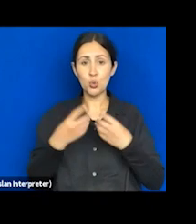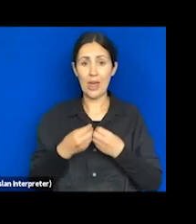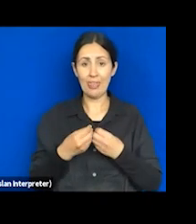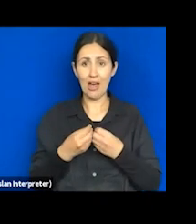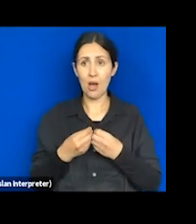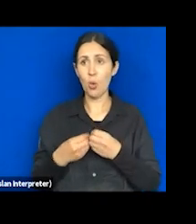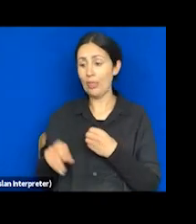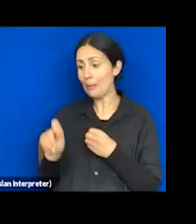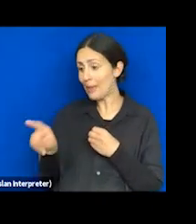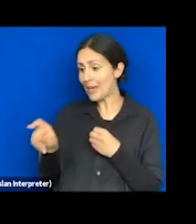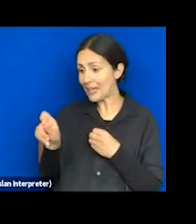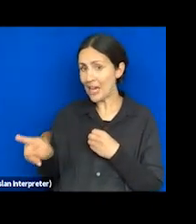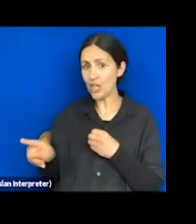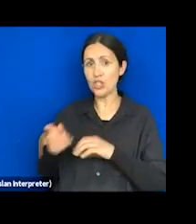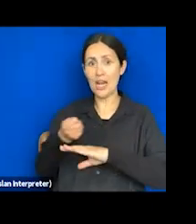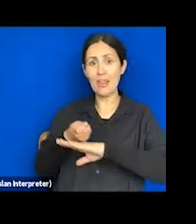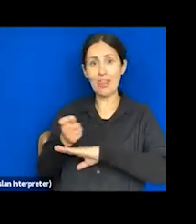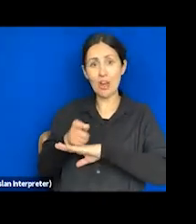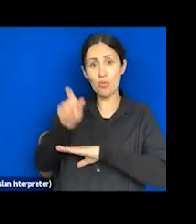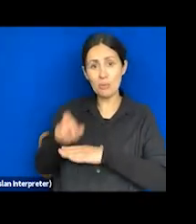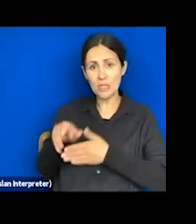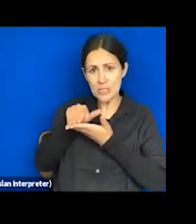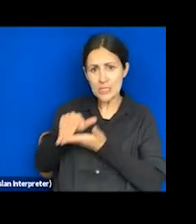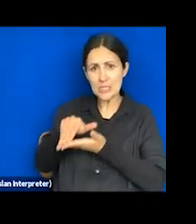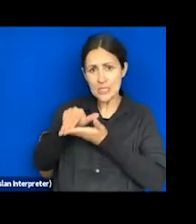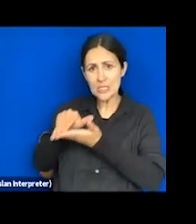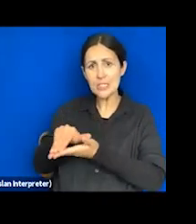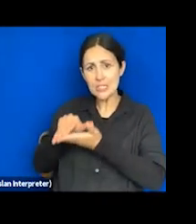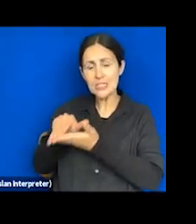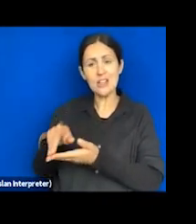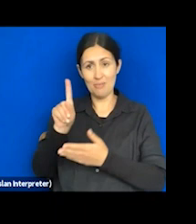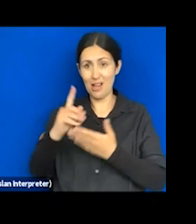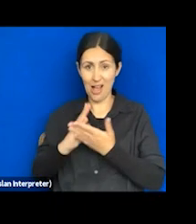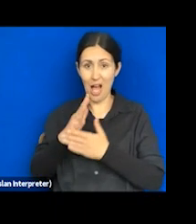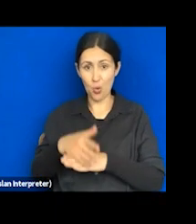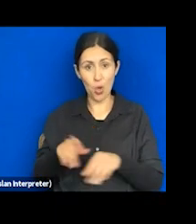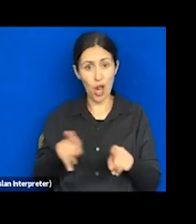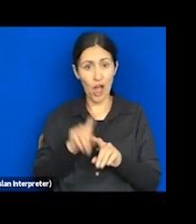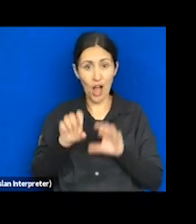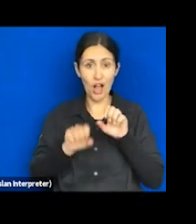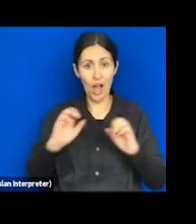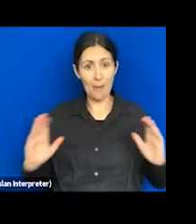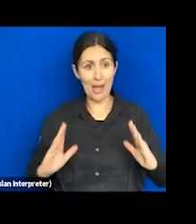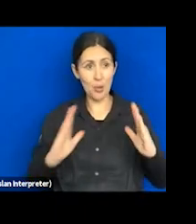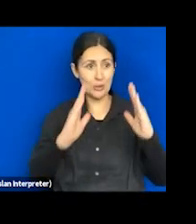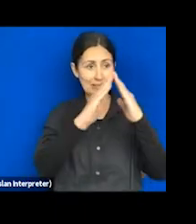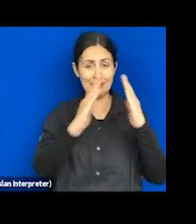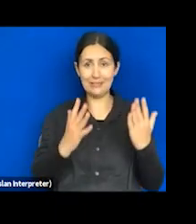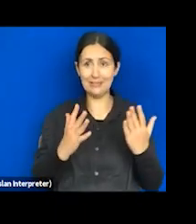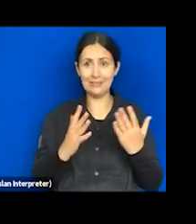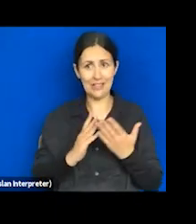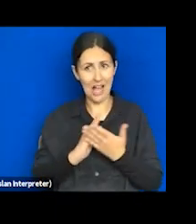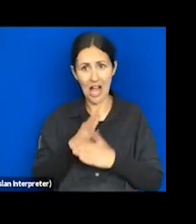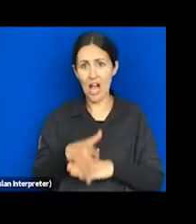also it's hard work, and the work needs to be done by both the therapist and